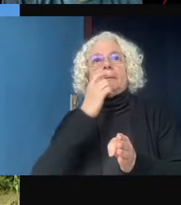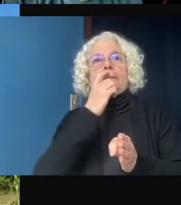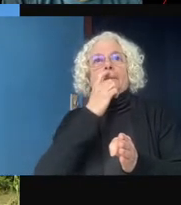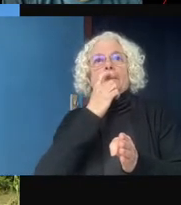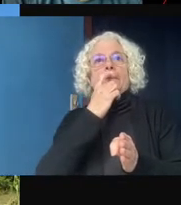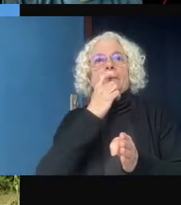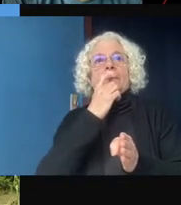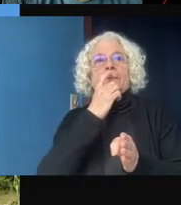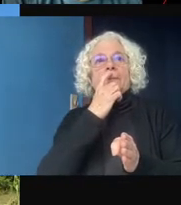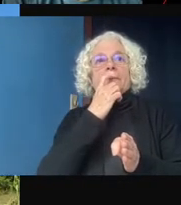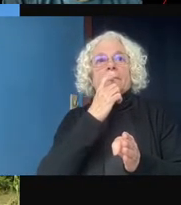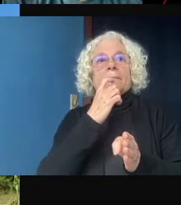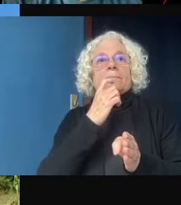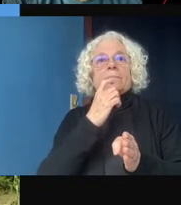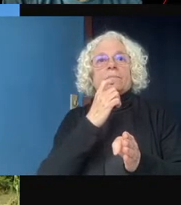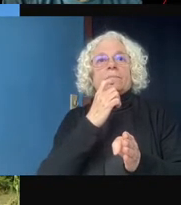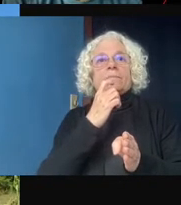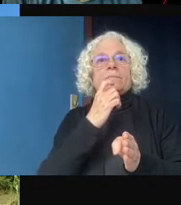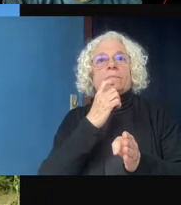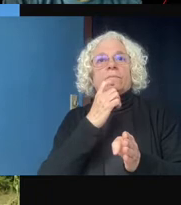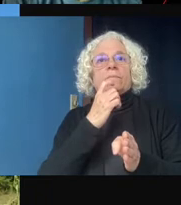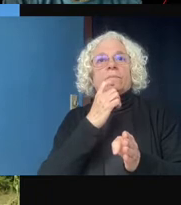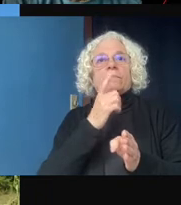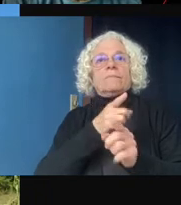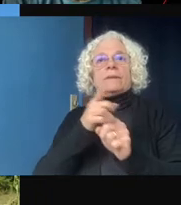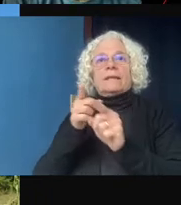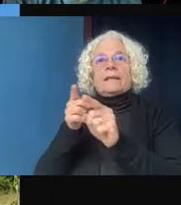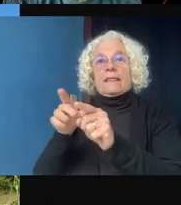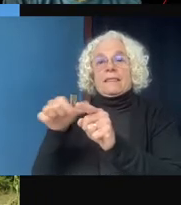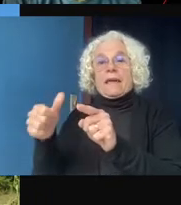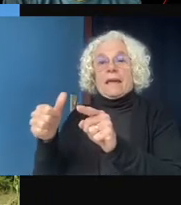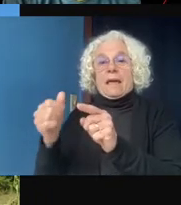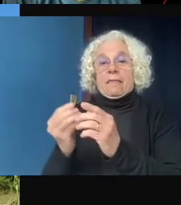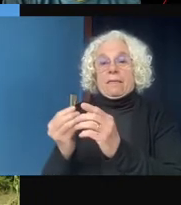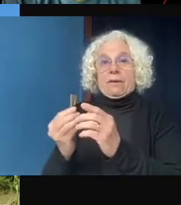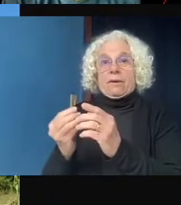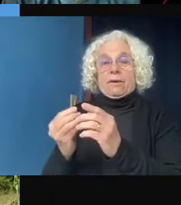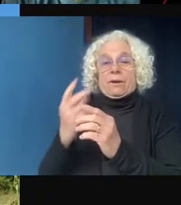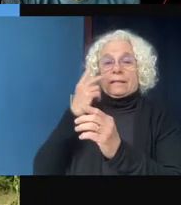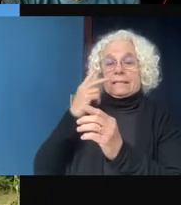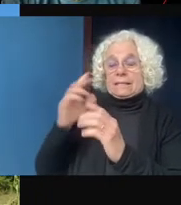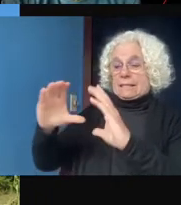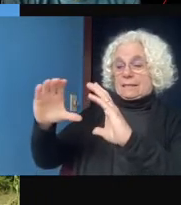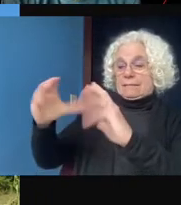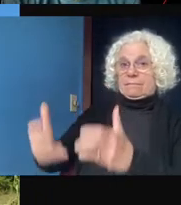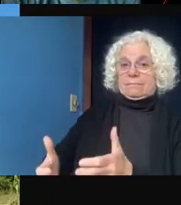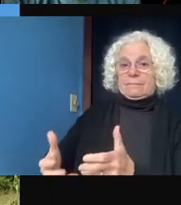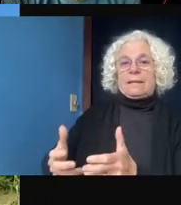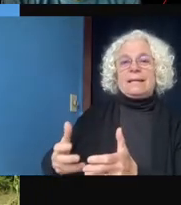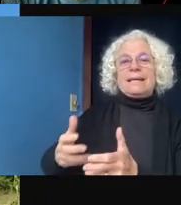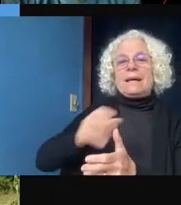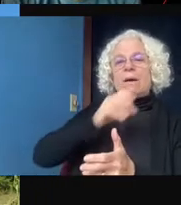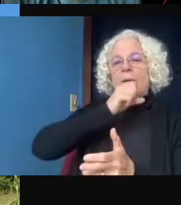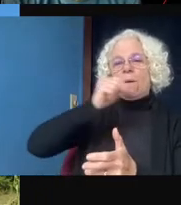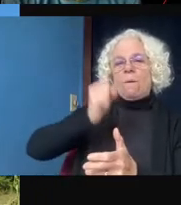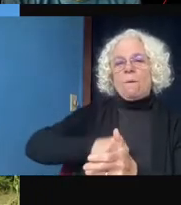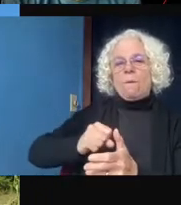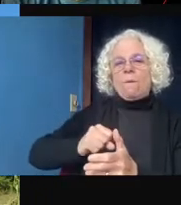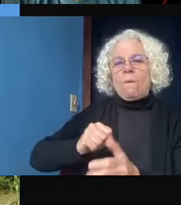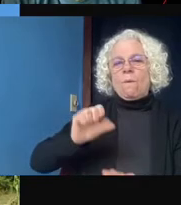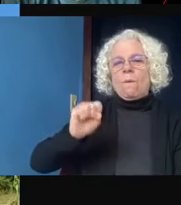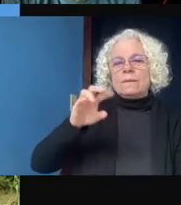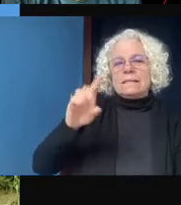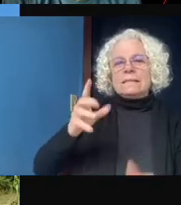descendant of an 800-year-old tobacco Lenape seed that was discovered in a satchel in a